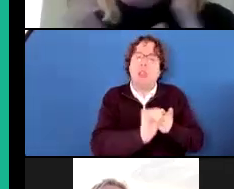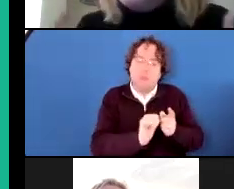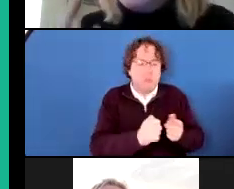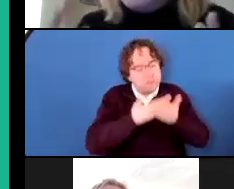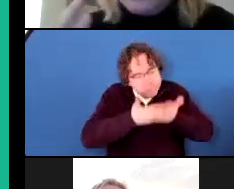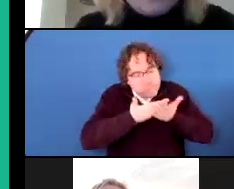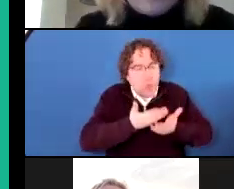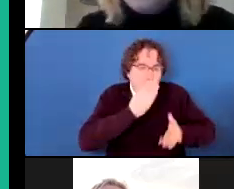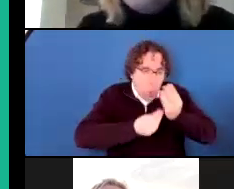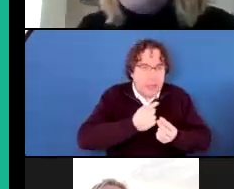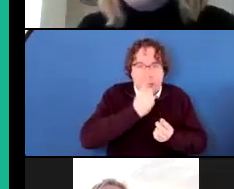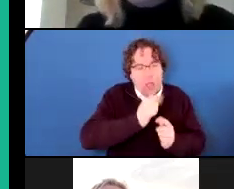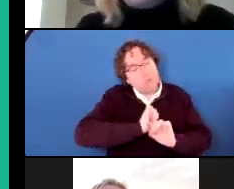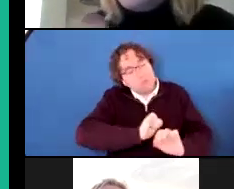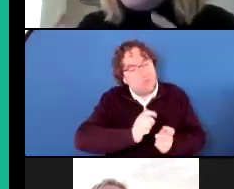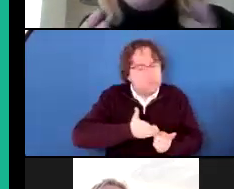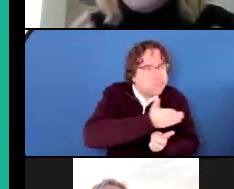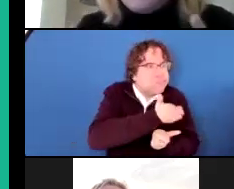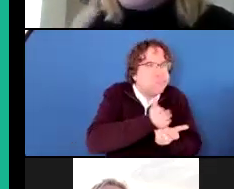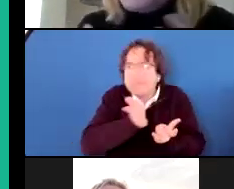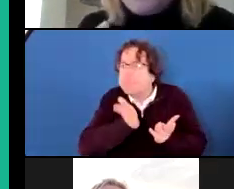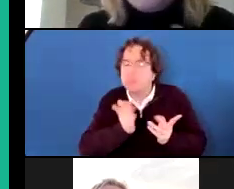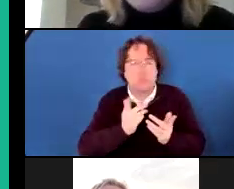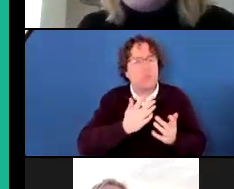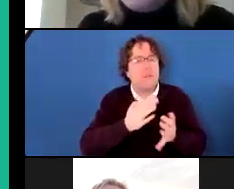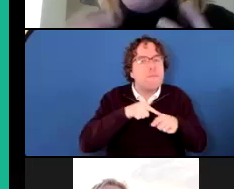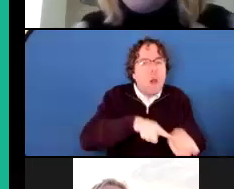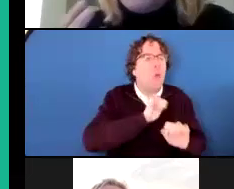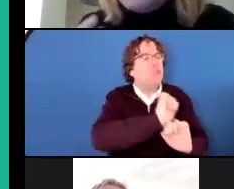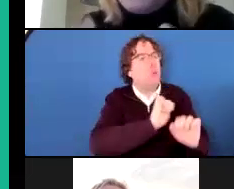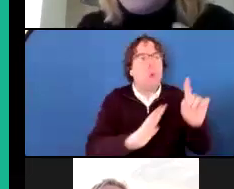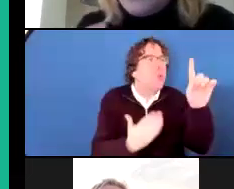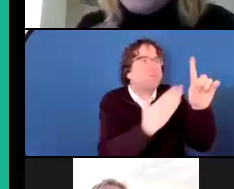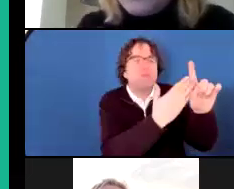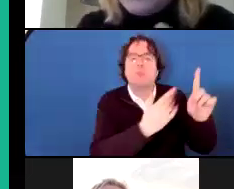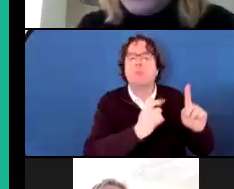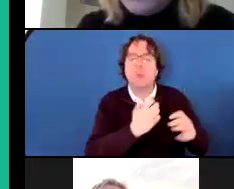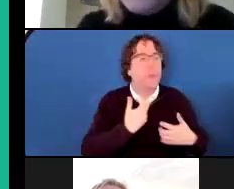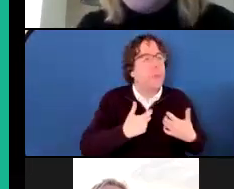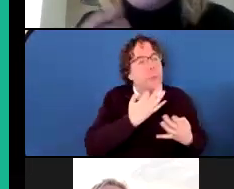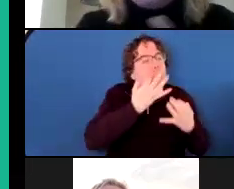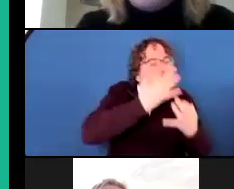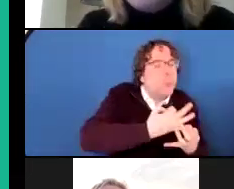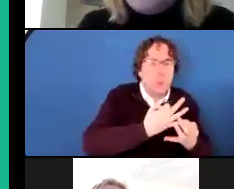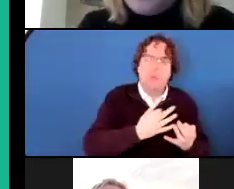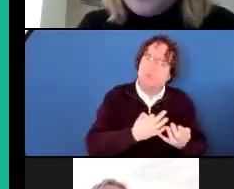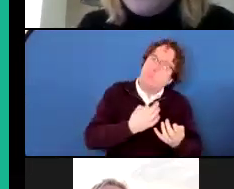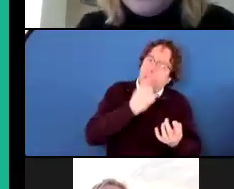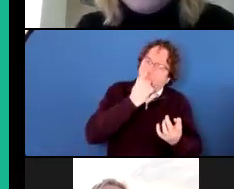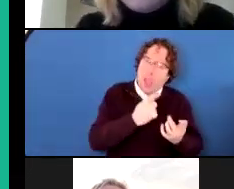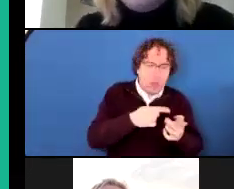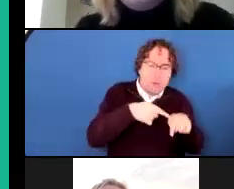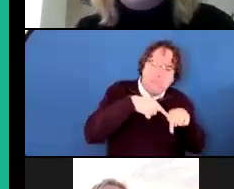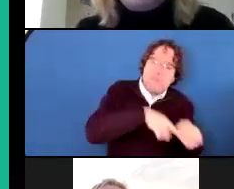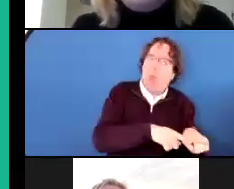direction, depending on each fellow, depending on their aspirations and what it is that they're wanting to develop about